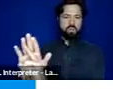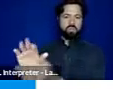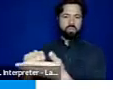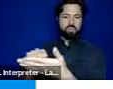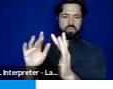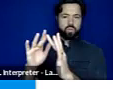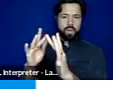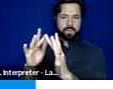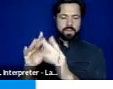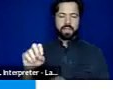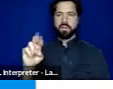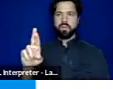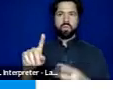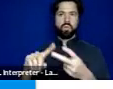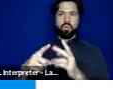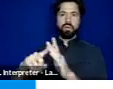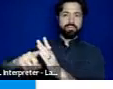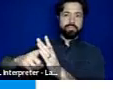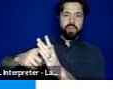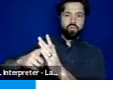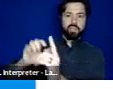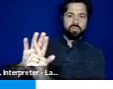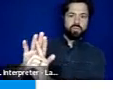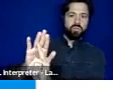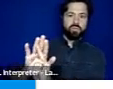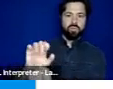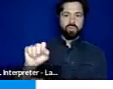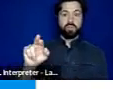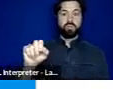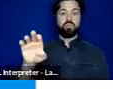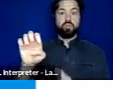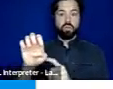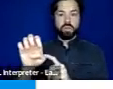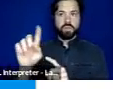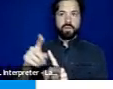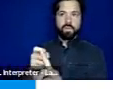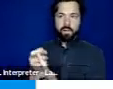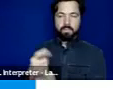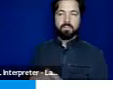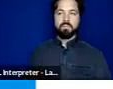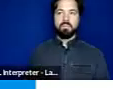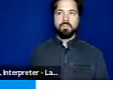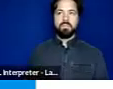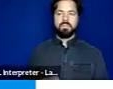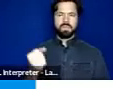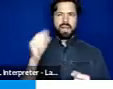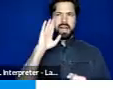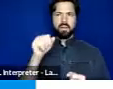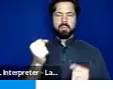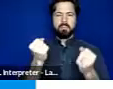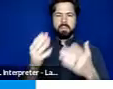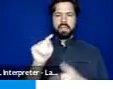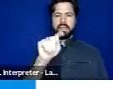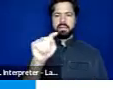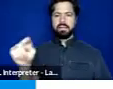original, the original source, are we, and where, because a lot of those places I know, like Gaiman,